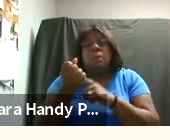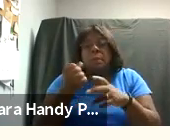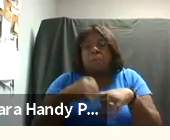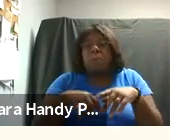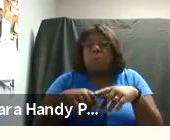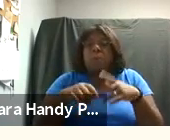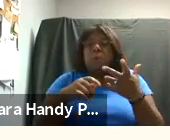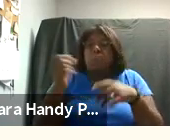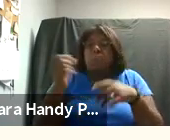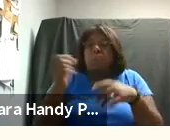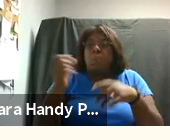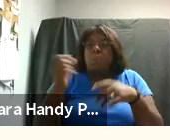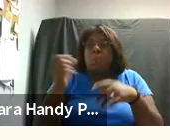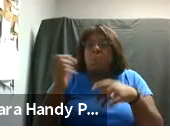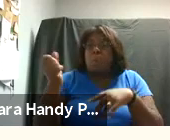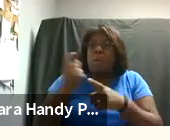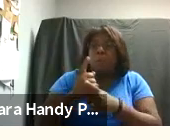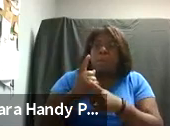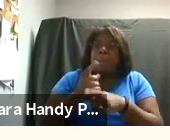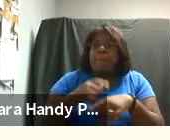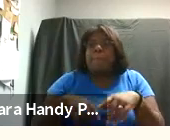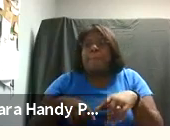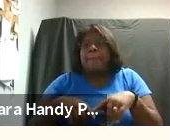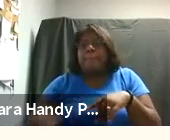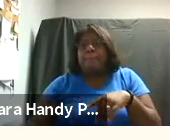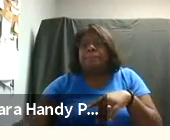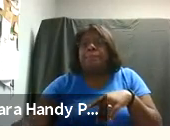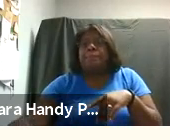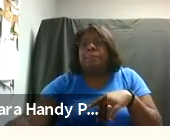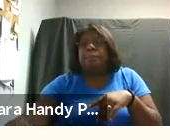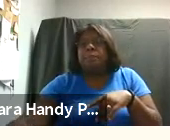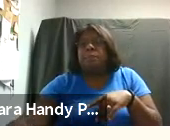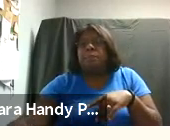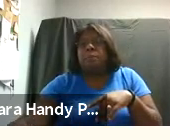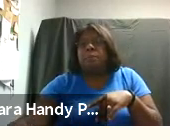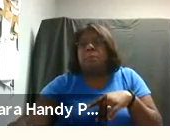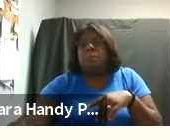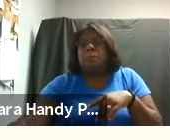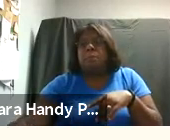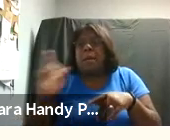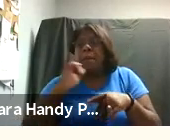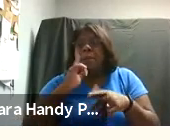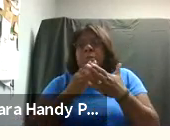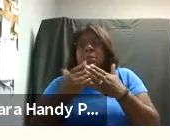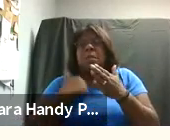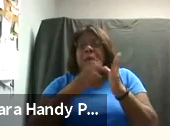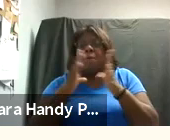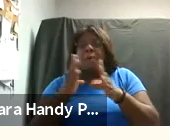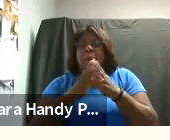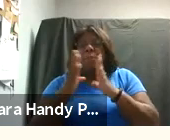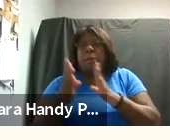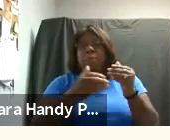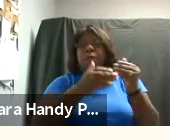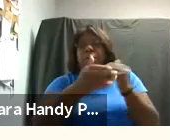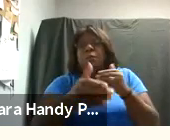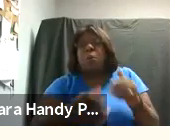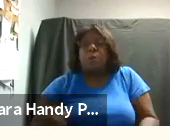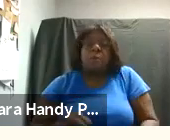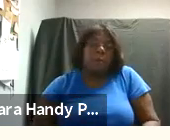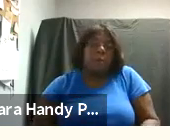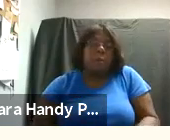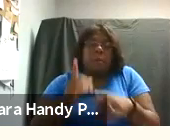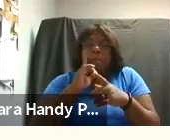don't necessarily have to, I think it's good to have a plan moving forward. You know, if we ever can say